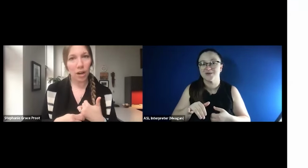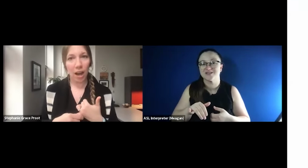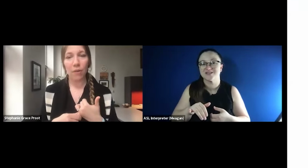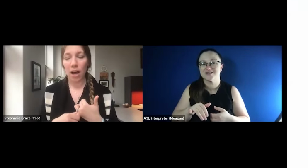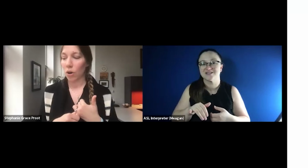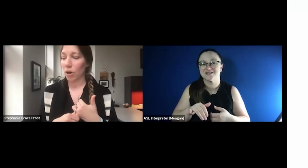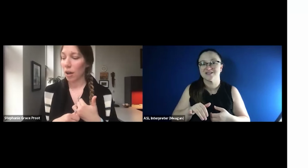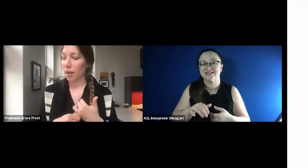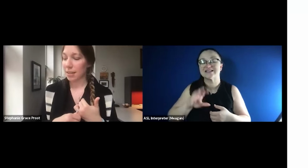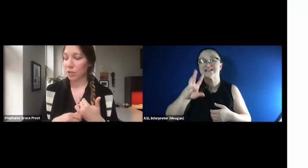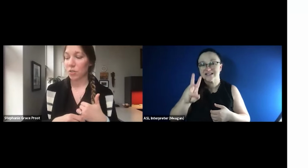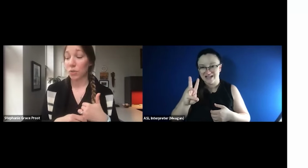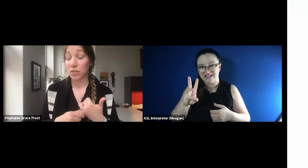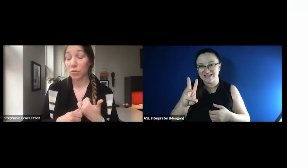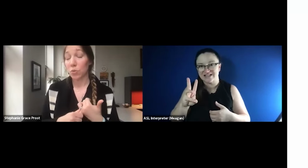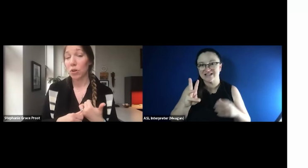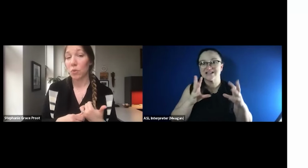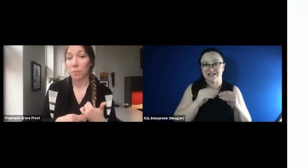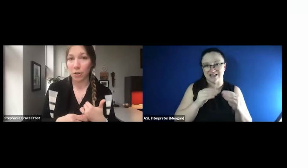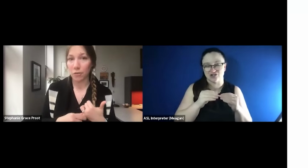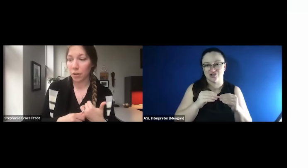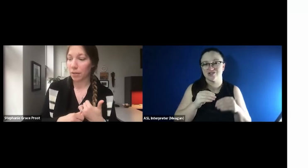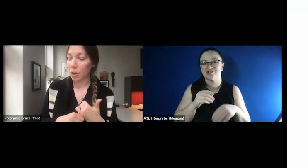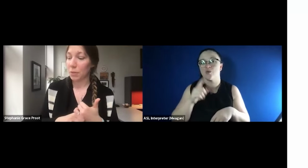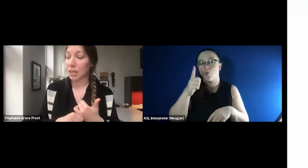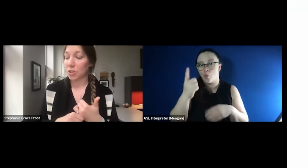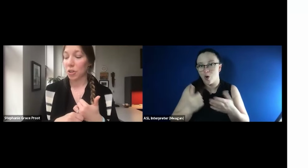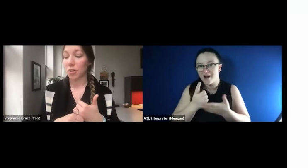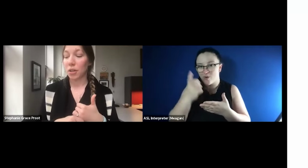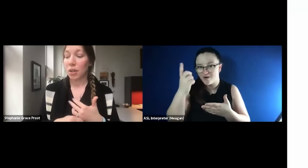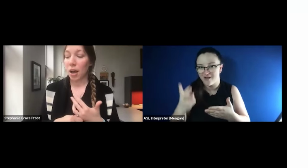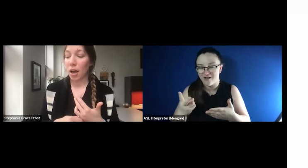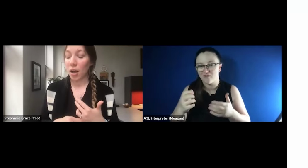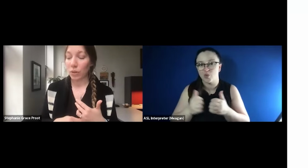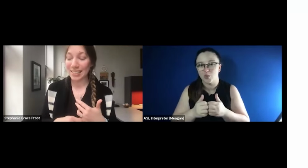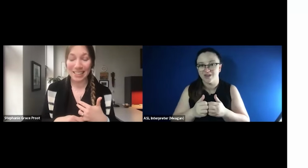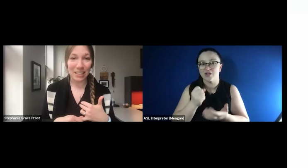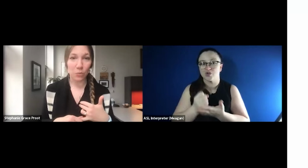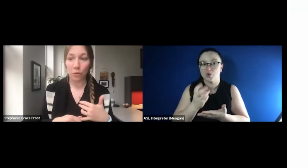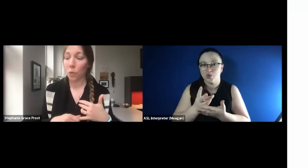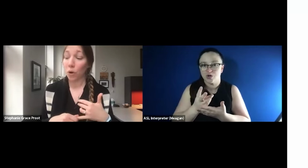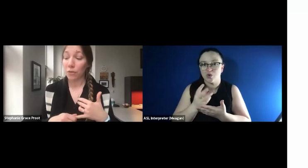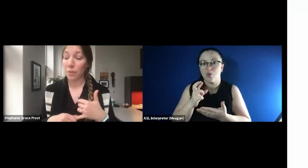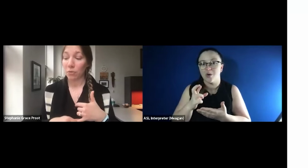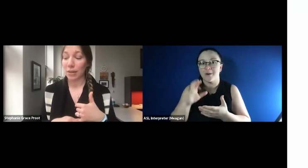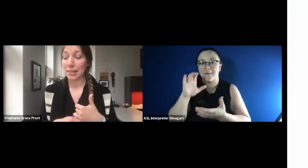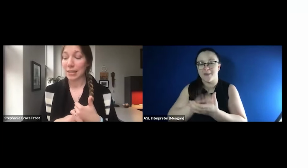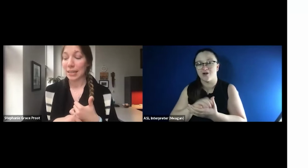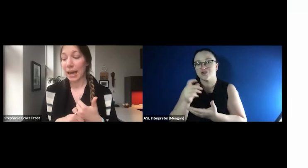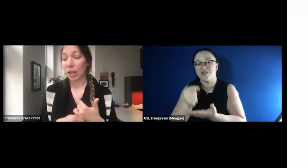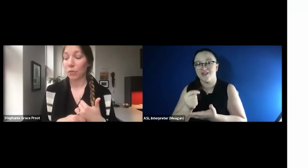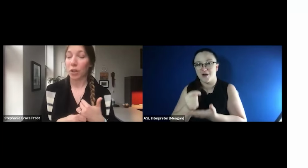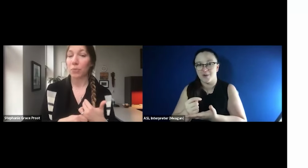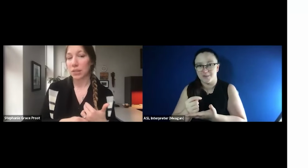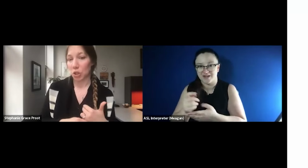a series of six 1.5 hour sessions with a social work or marriage and family therapy intern, was tested with four female residents